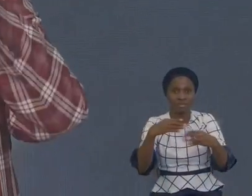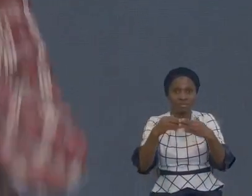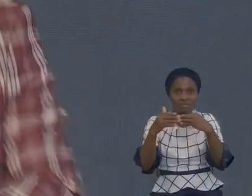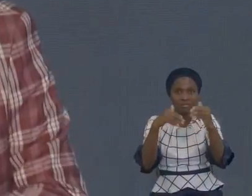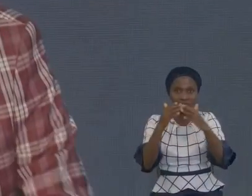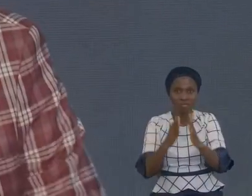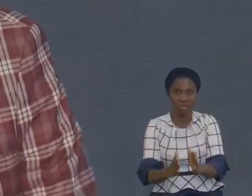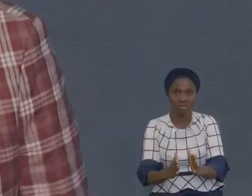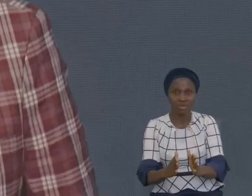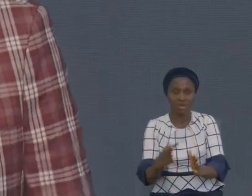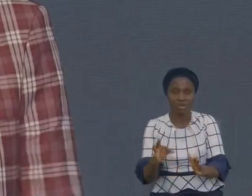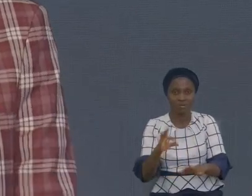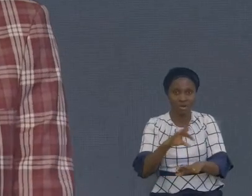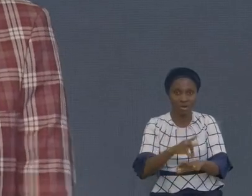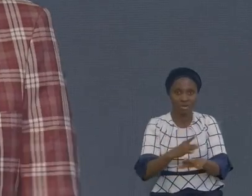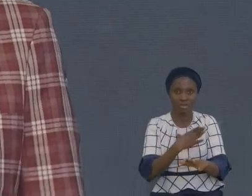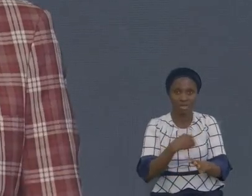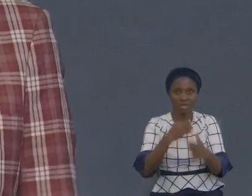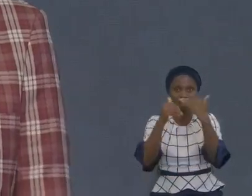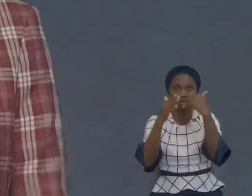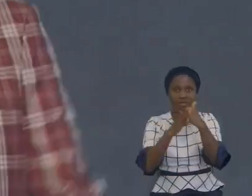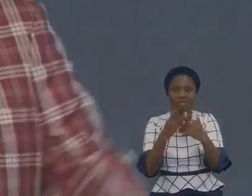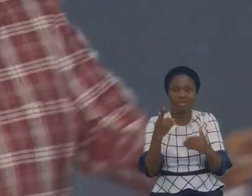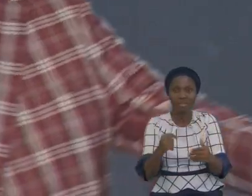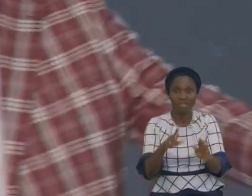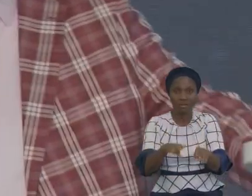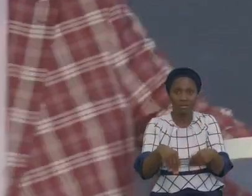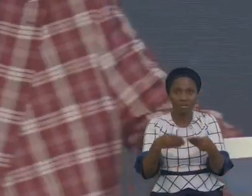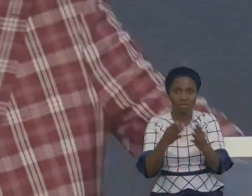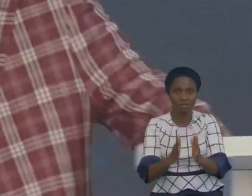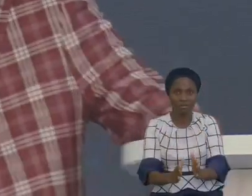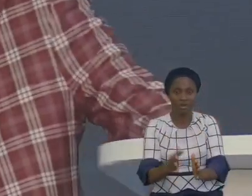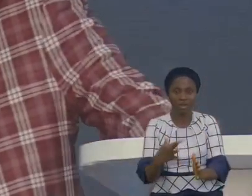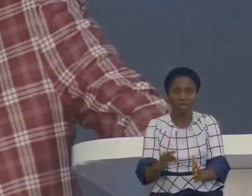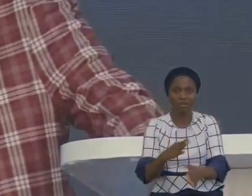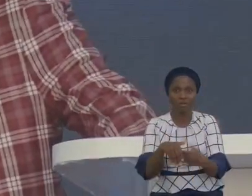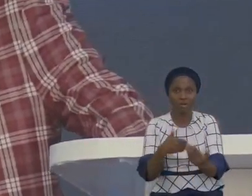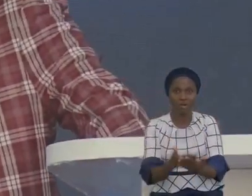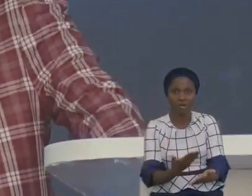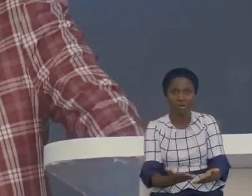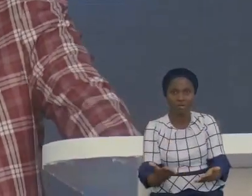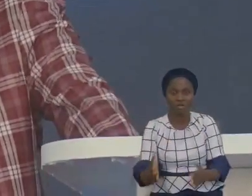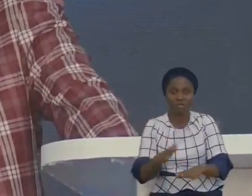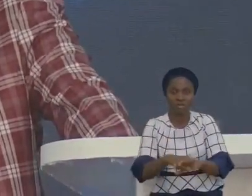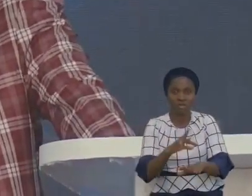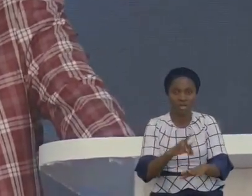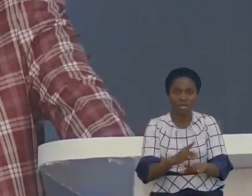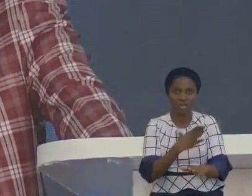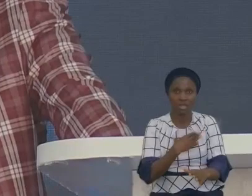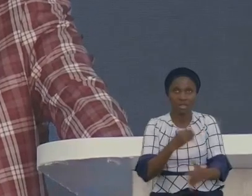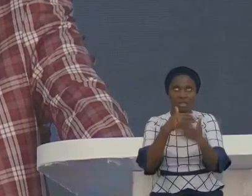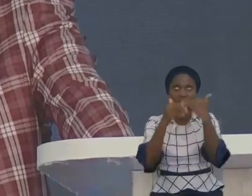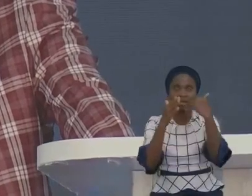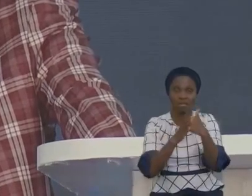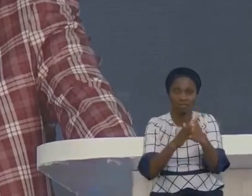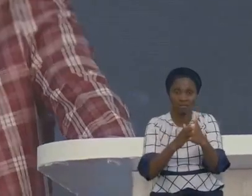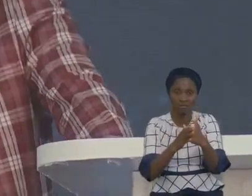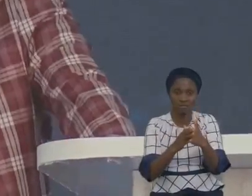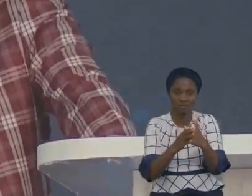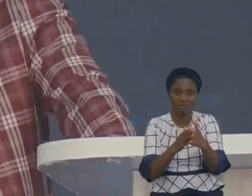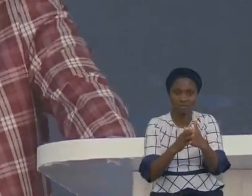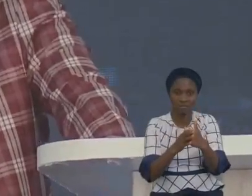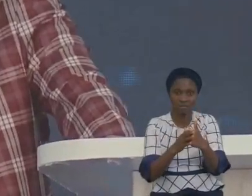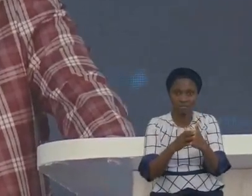all things on earth and heaven, he knows he's going to call us